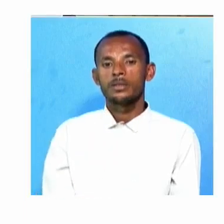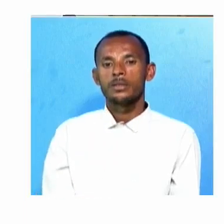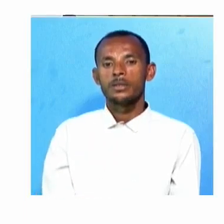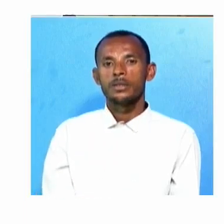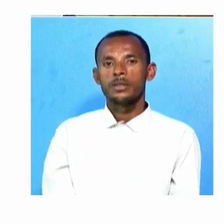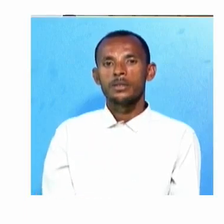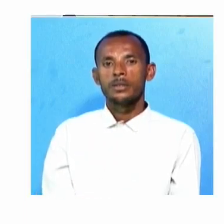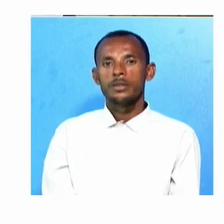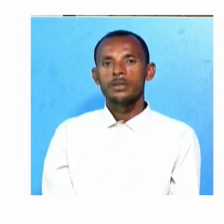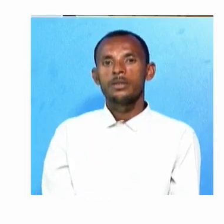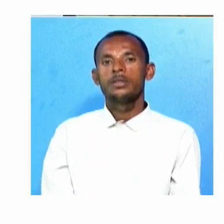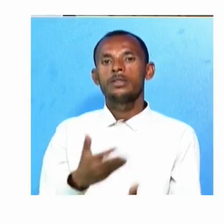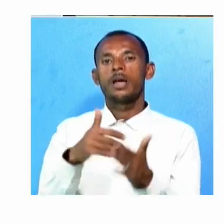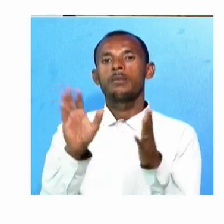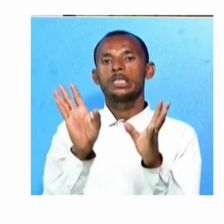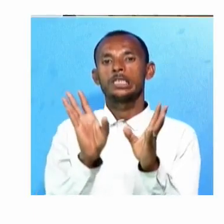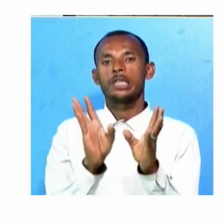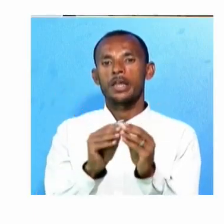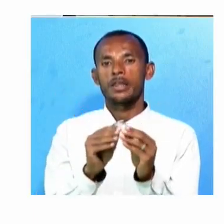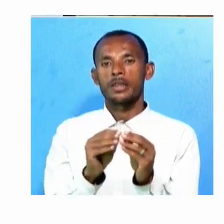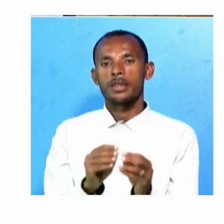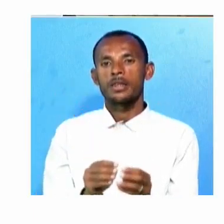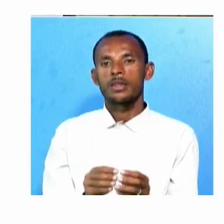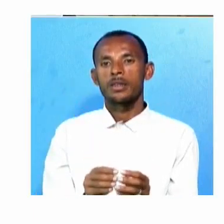is a subset